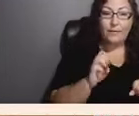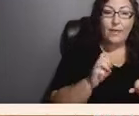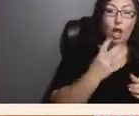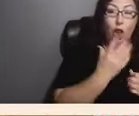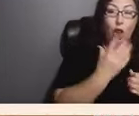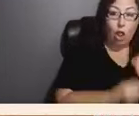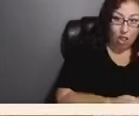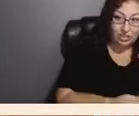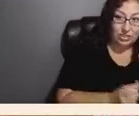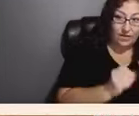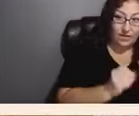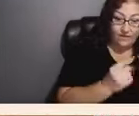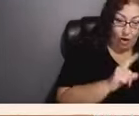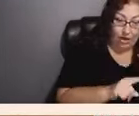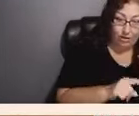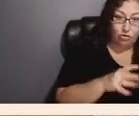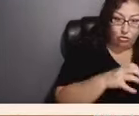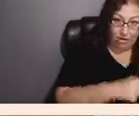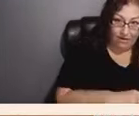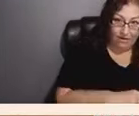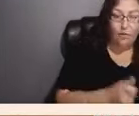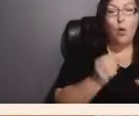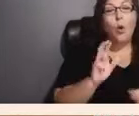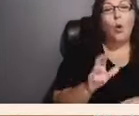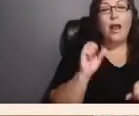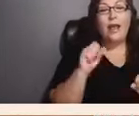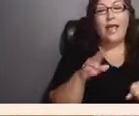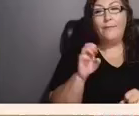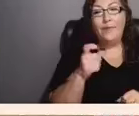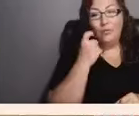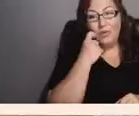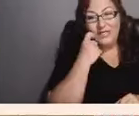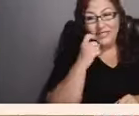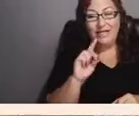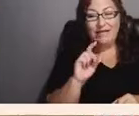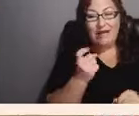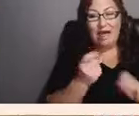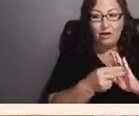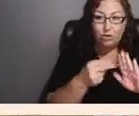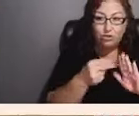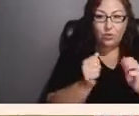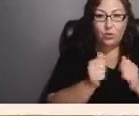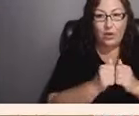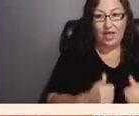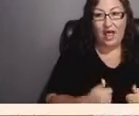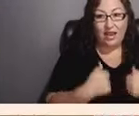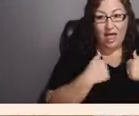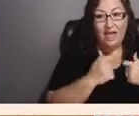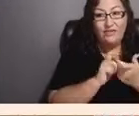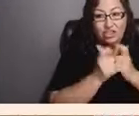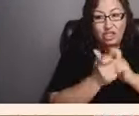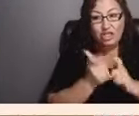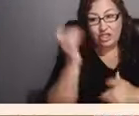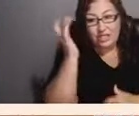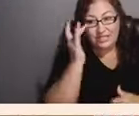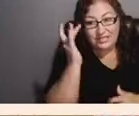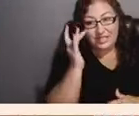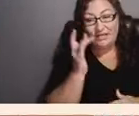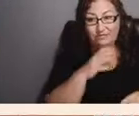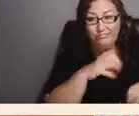friend, or it could be that you've recently been diagnosed with a life-altering disease.